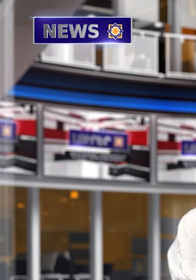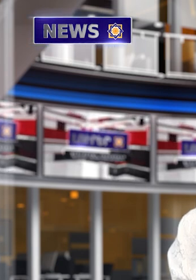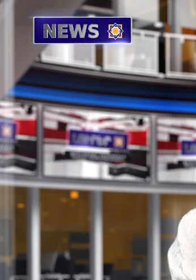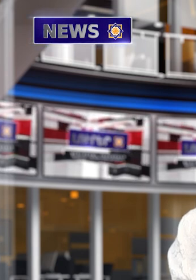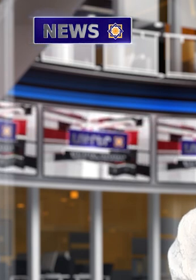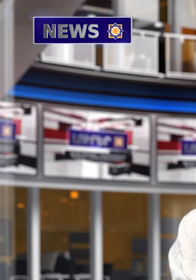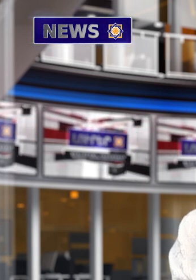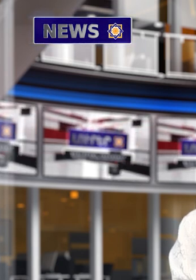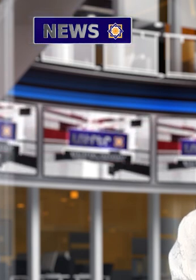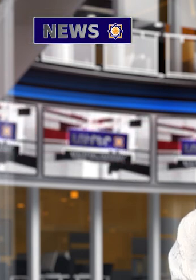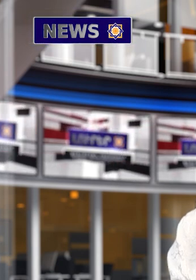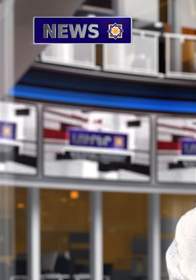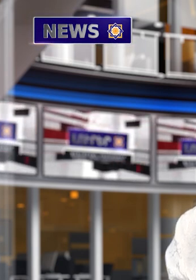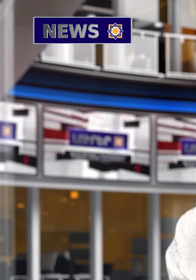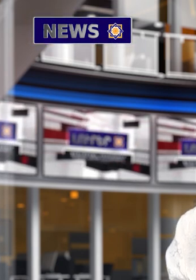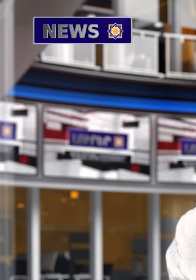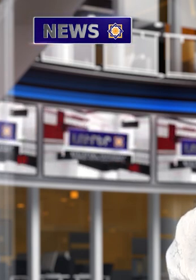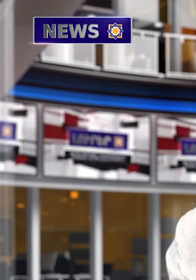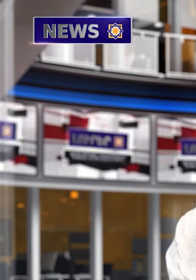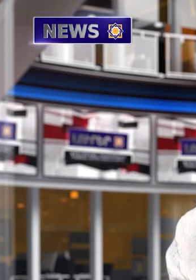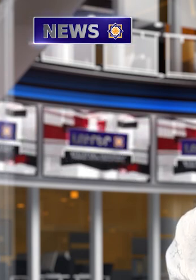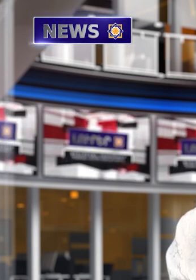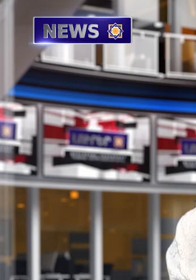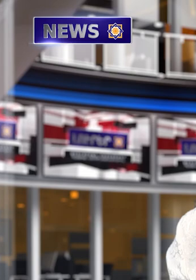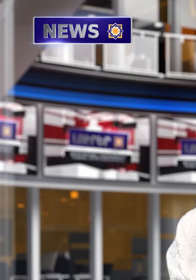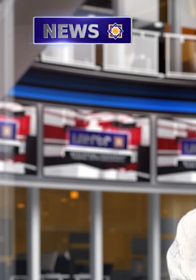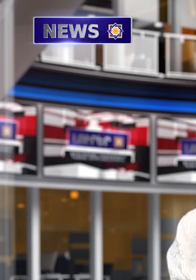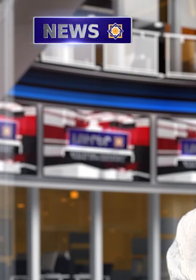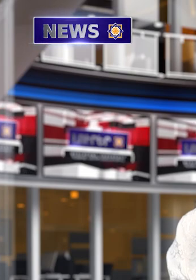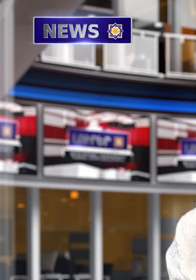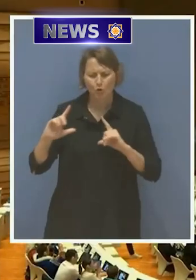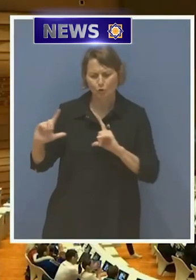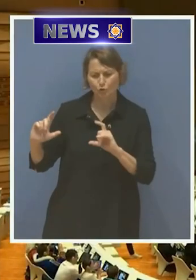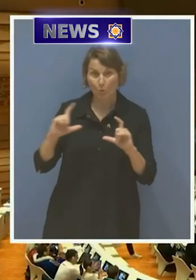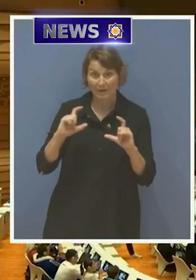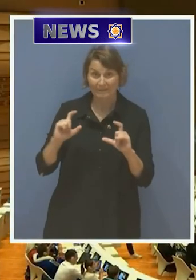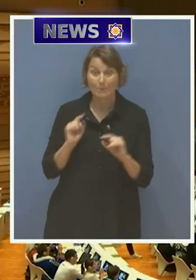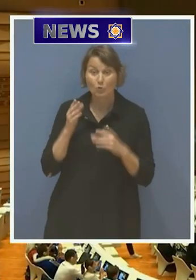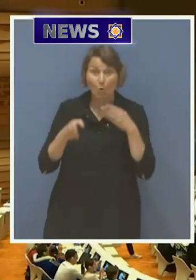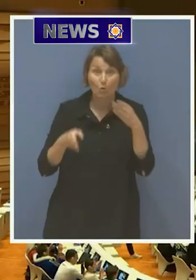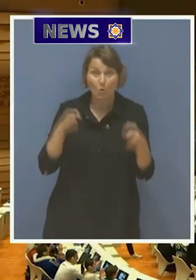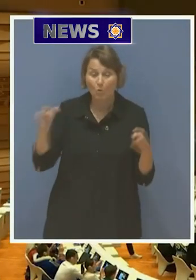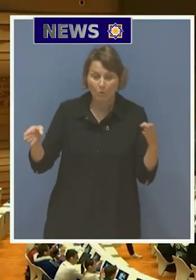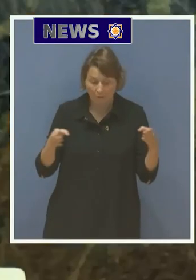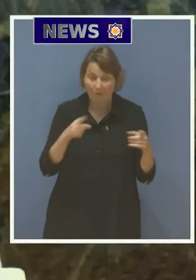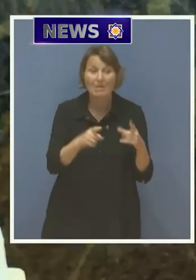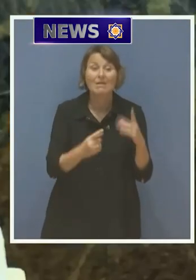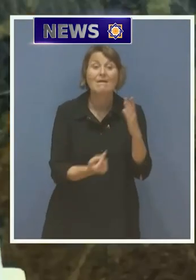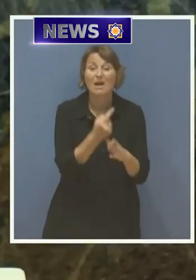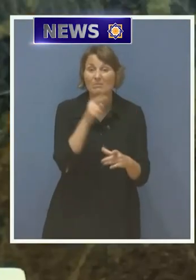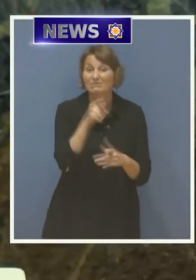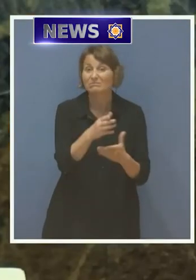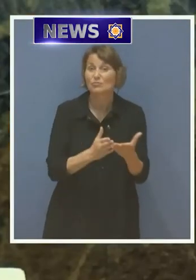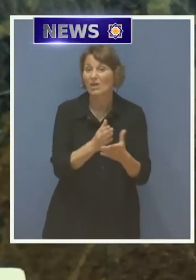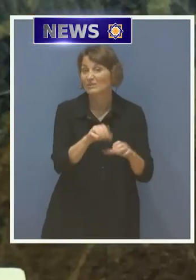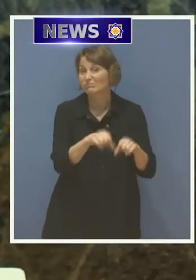many Armenian residents, loss of property, livelihoods, and severe psychological problems. This process involved thorough preparation,